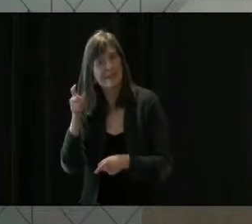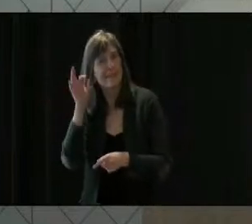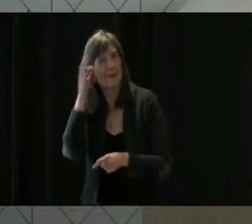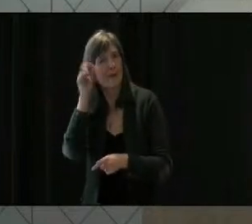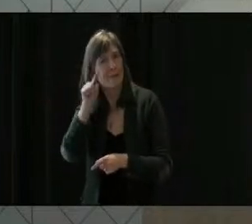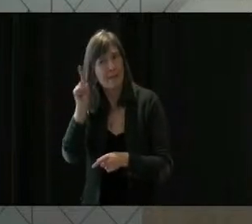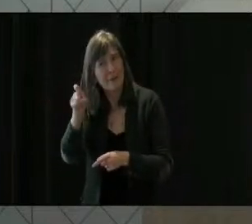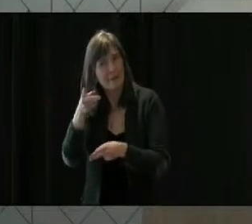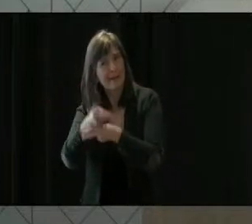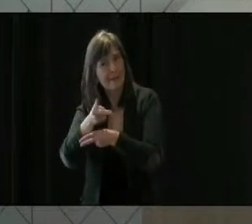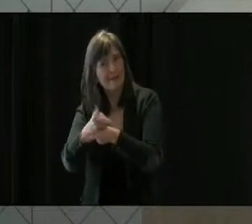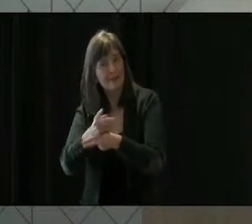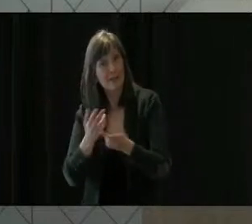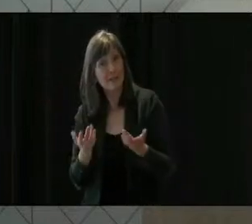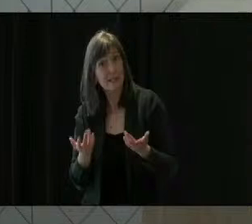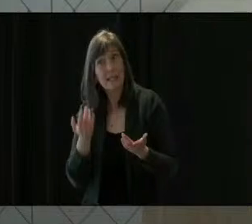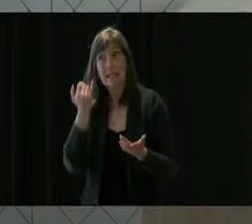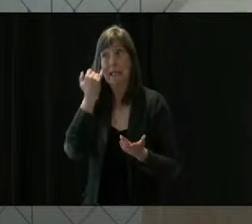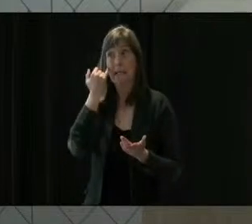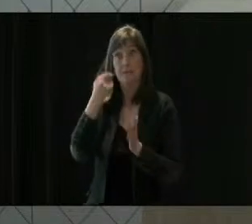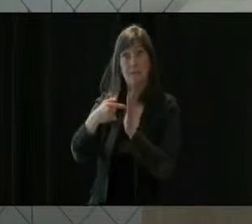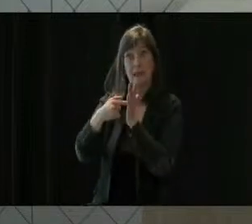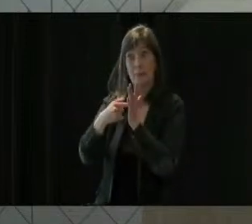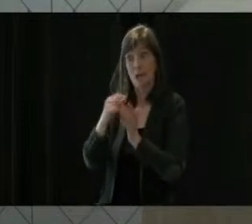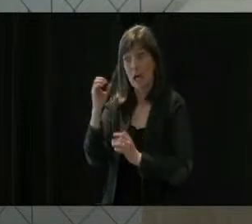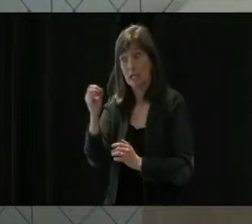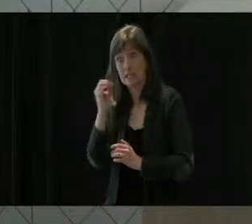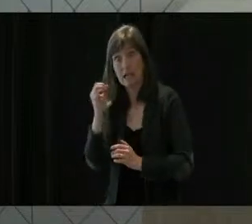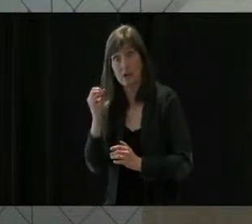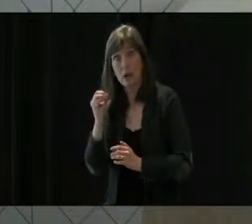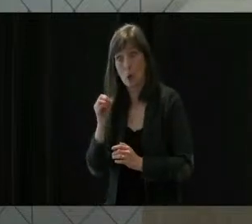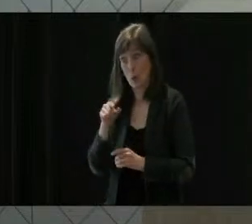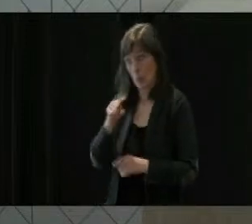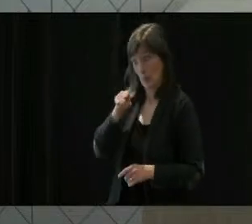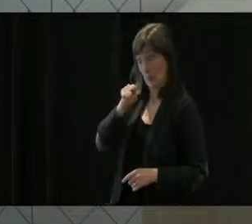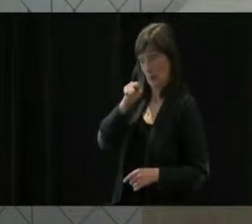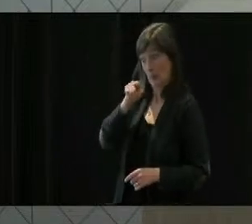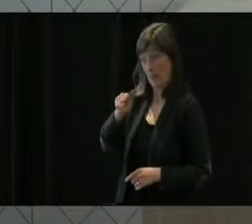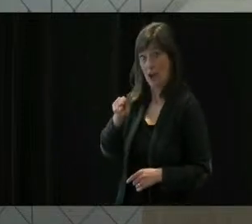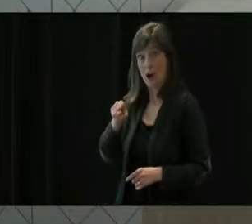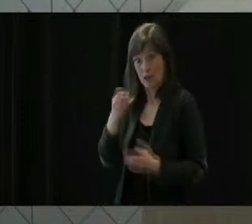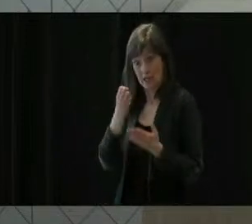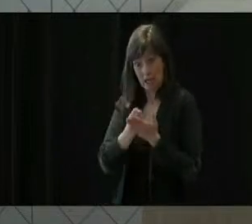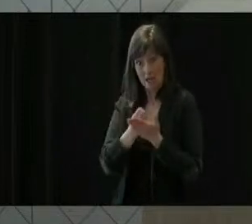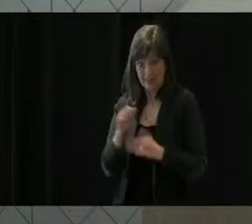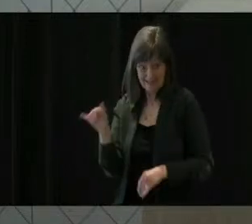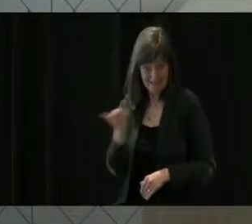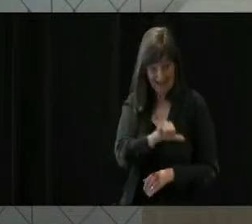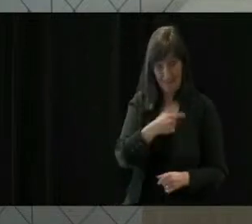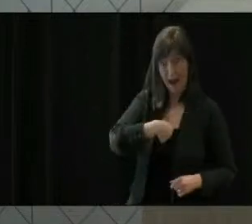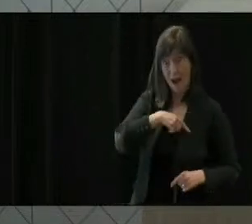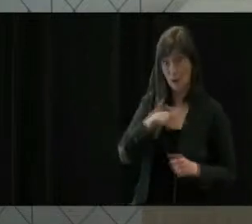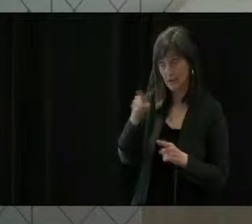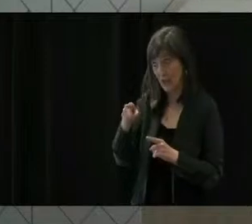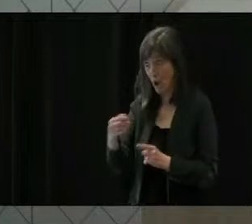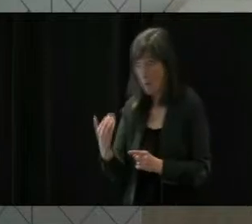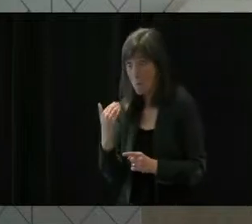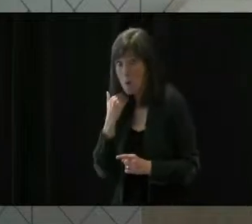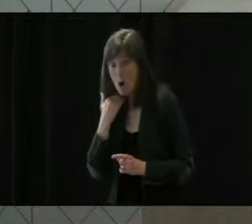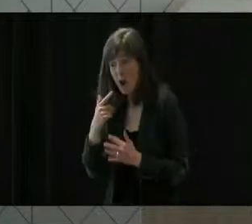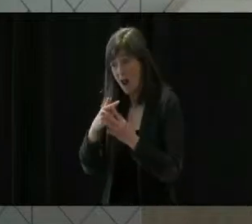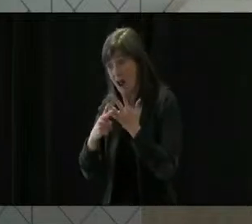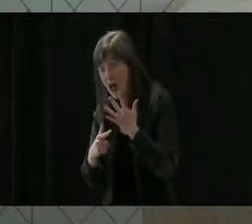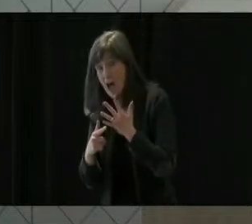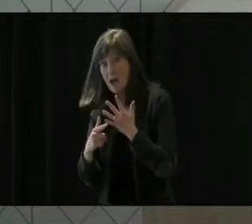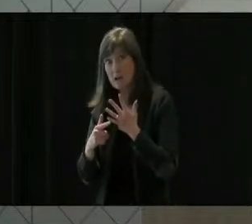were to arise in a big economy with 14.5 million people like Ontario, the federal government would be